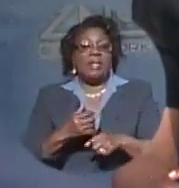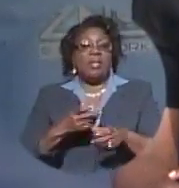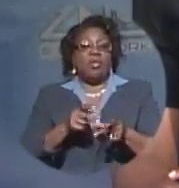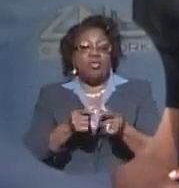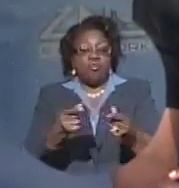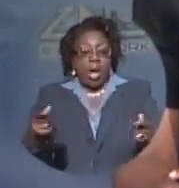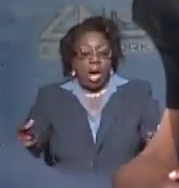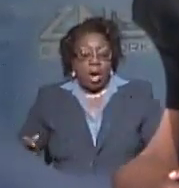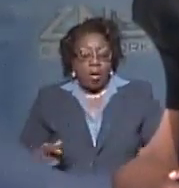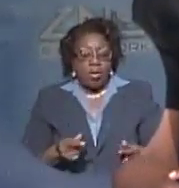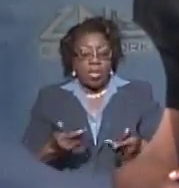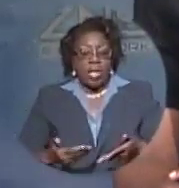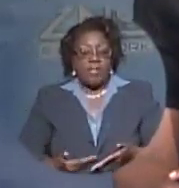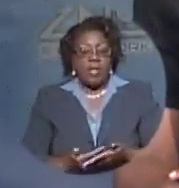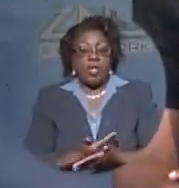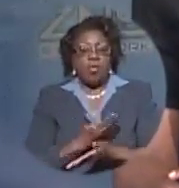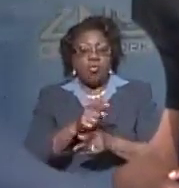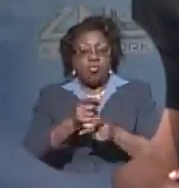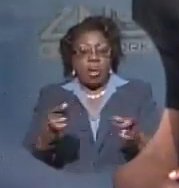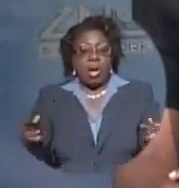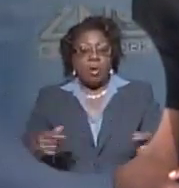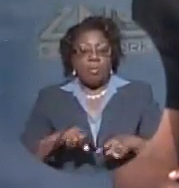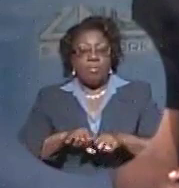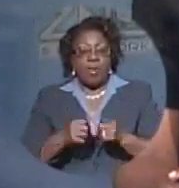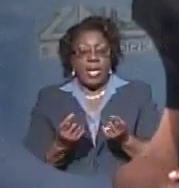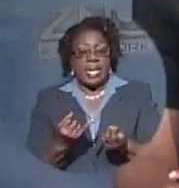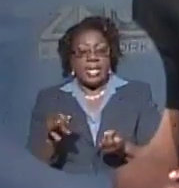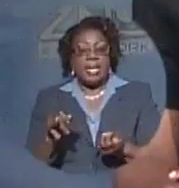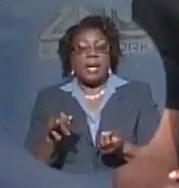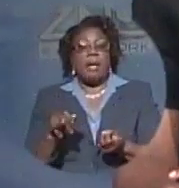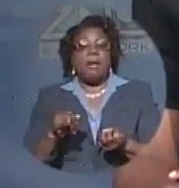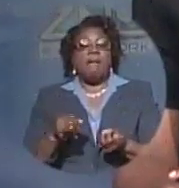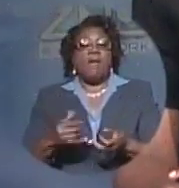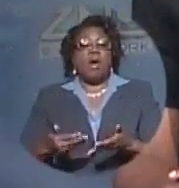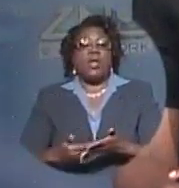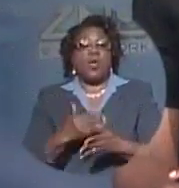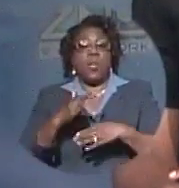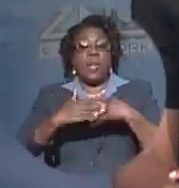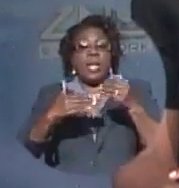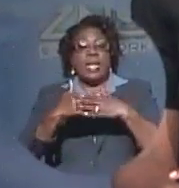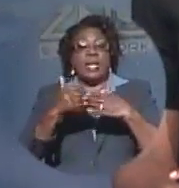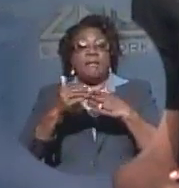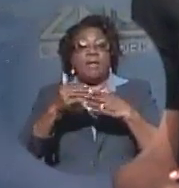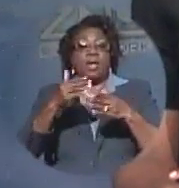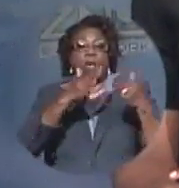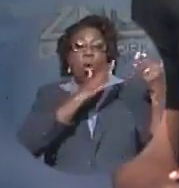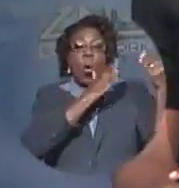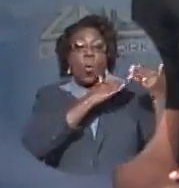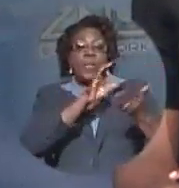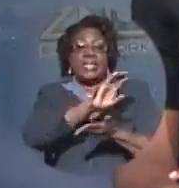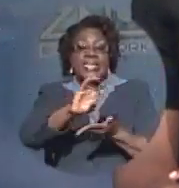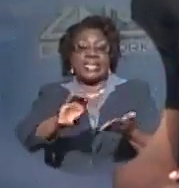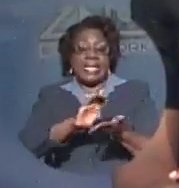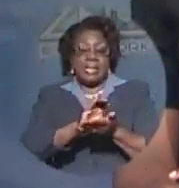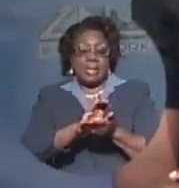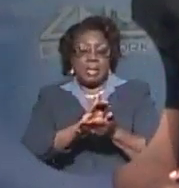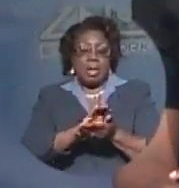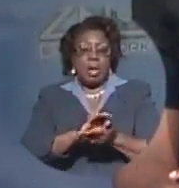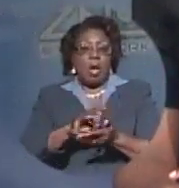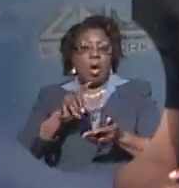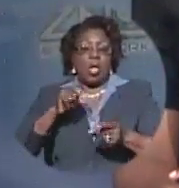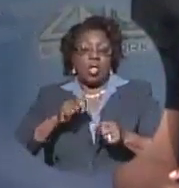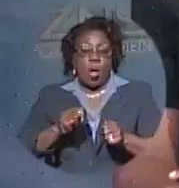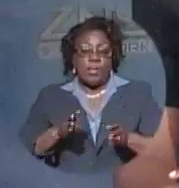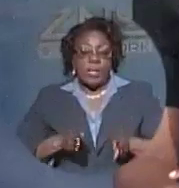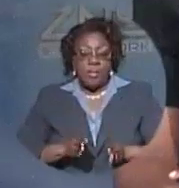building. From rescuing gang members, retraining at-risk youth, and grooming young women, the Hope Center, housed on Thompson Boulevard, now has